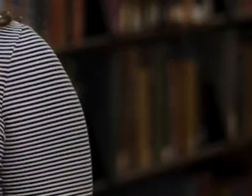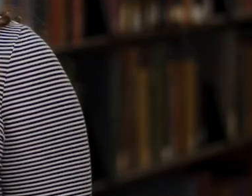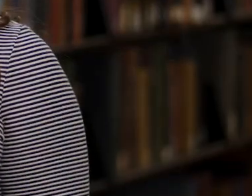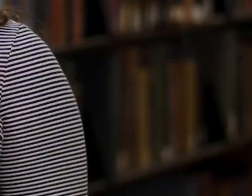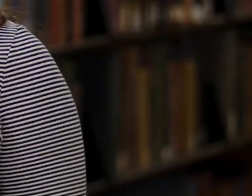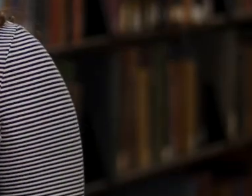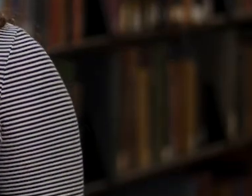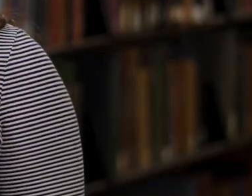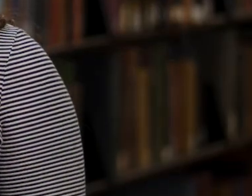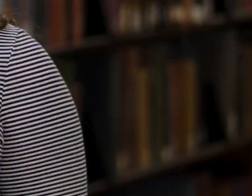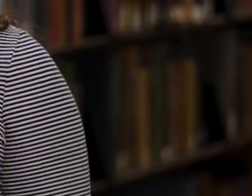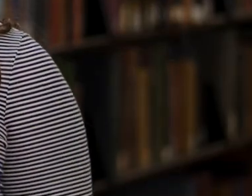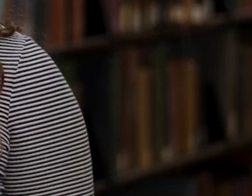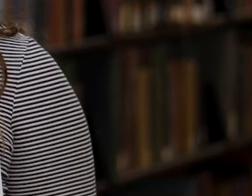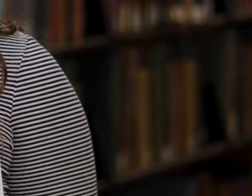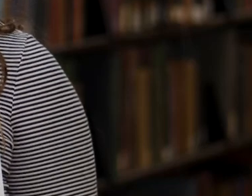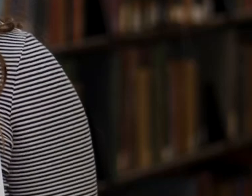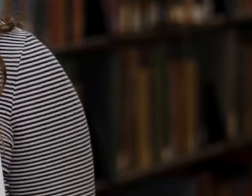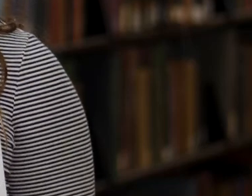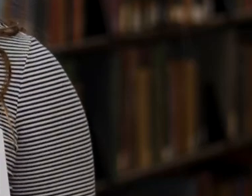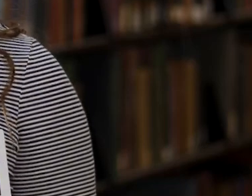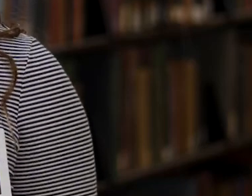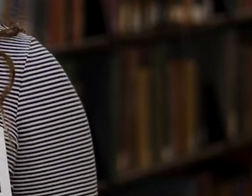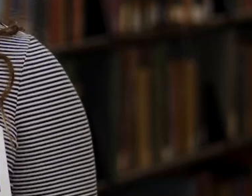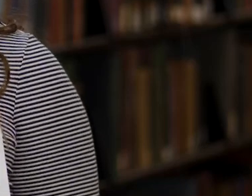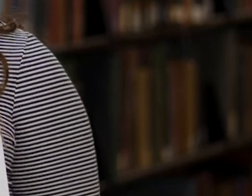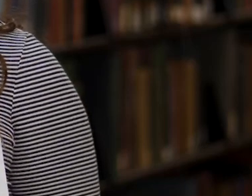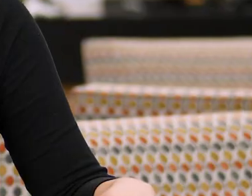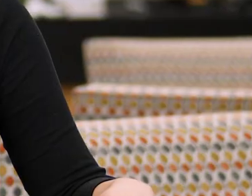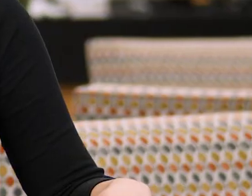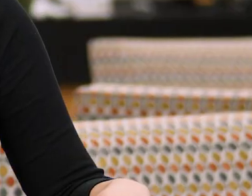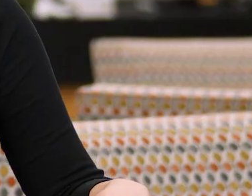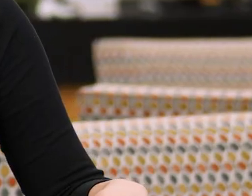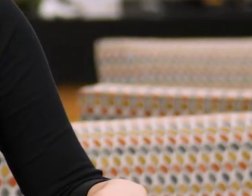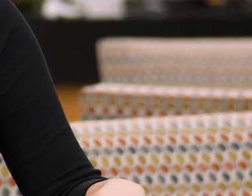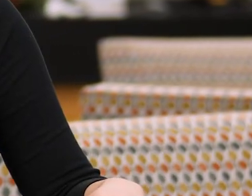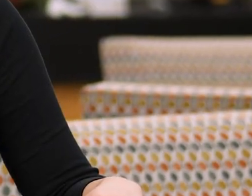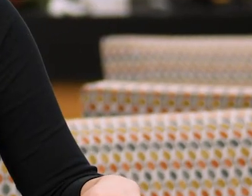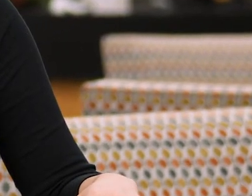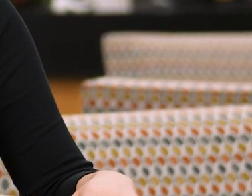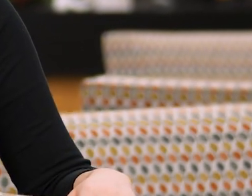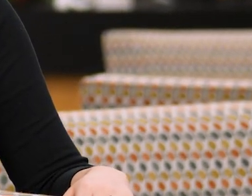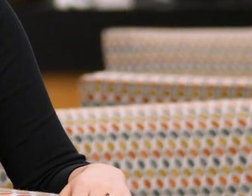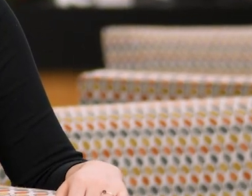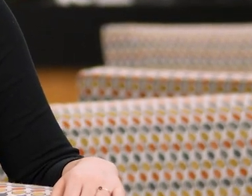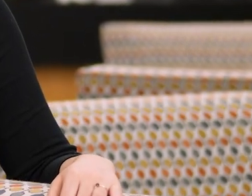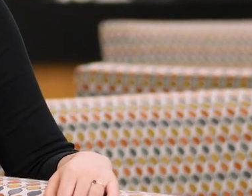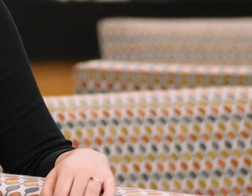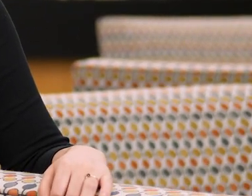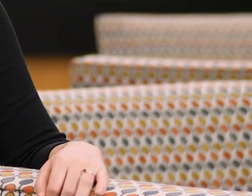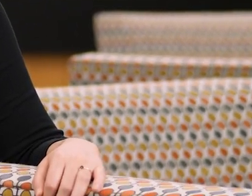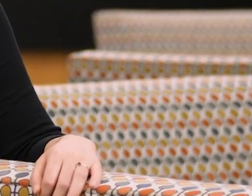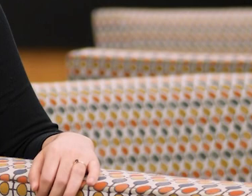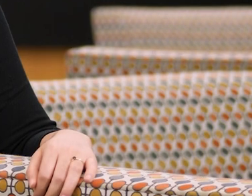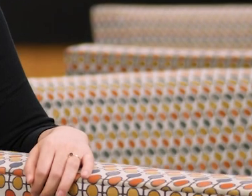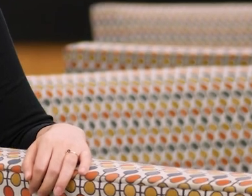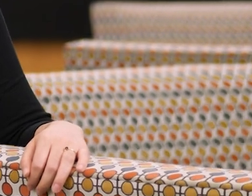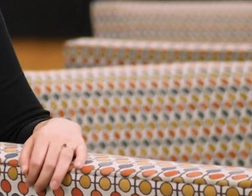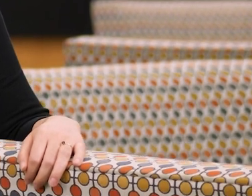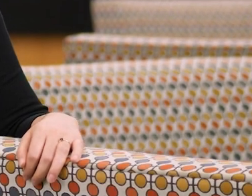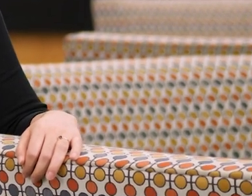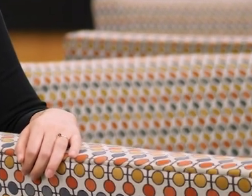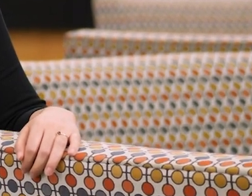you, Allen County, for letting us serve as your public library in 2022. We love being your place for community resources,